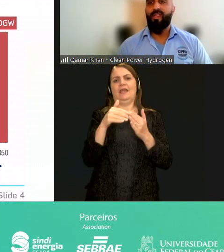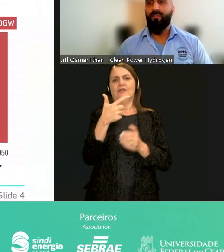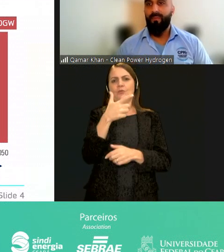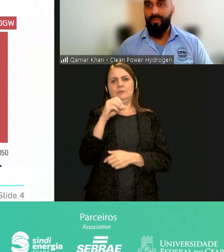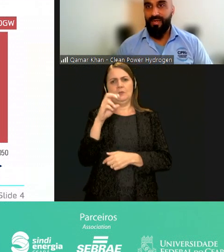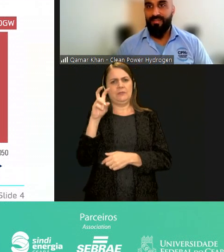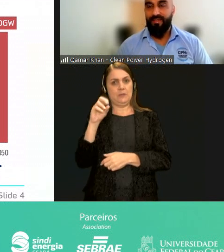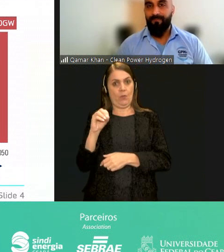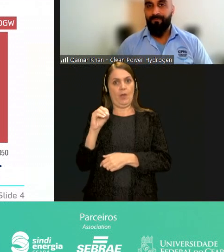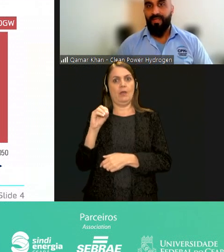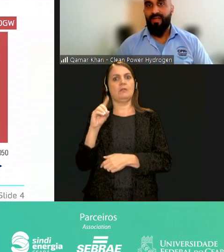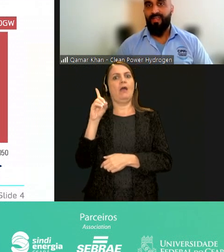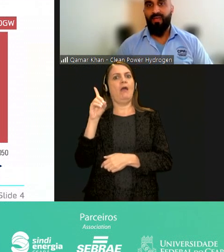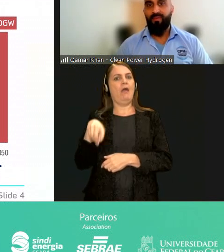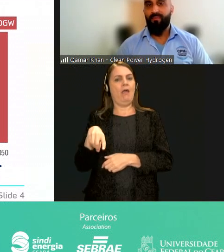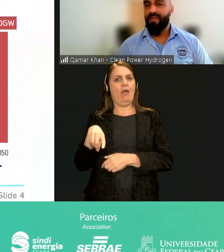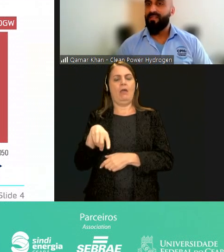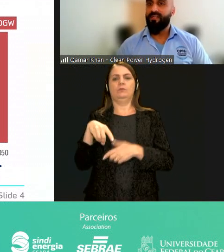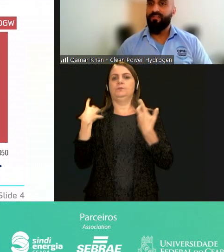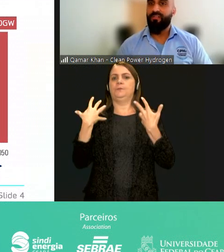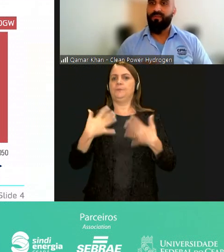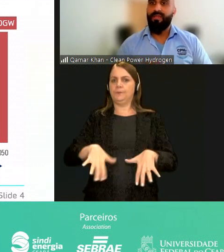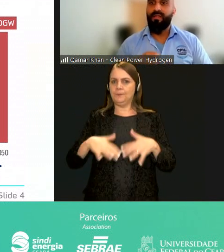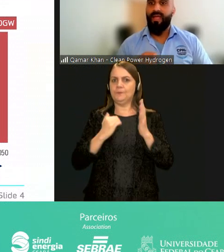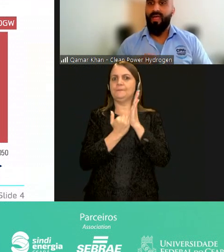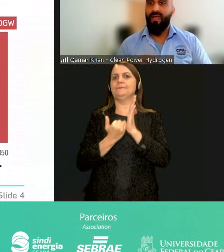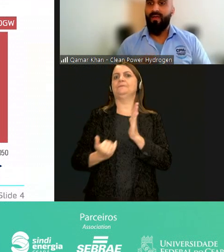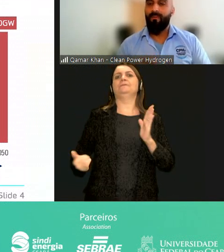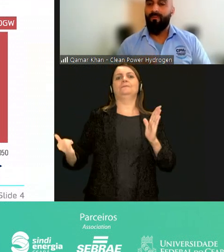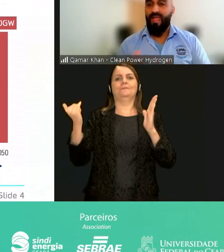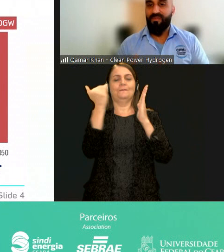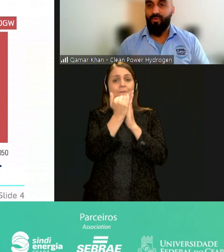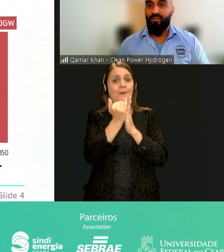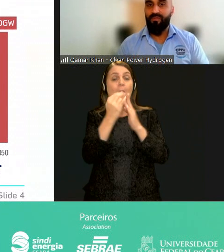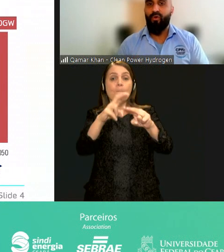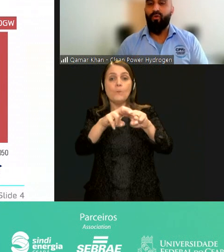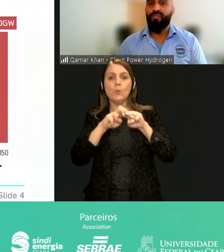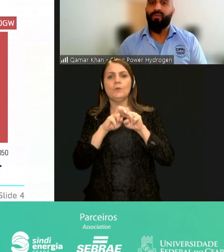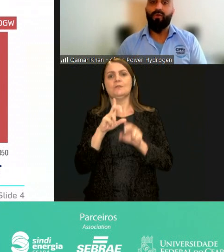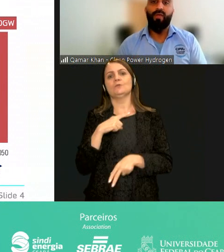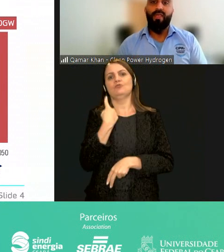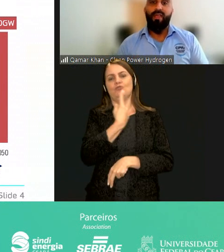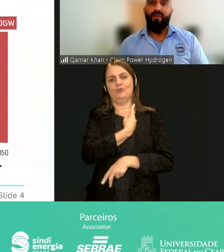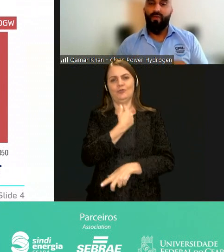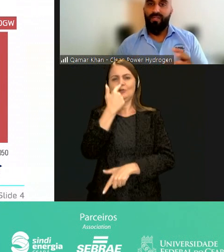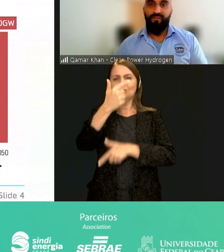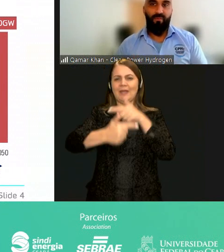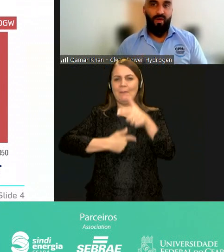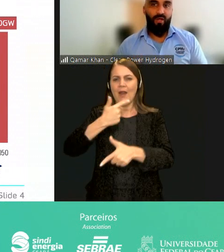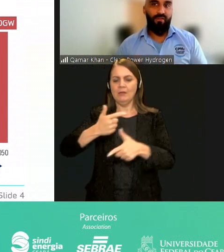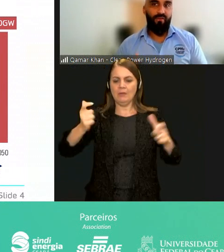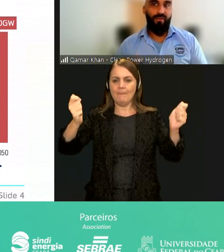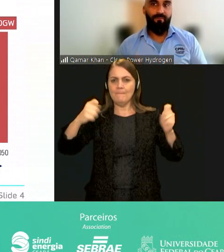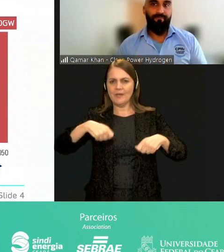or capability. And that capability doesn't just mean exports, but also with